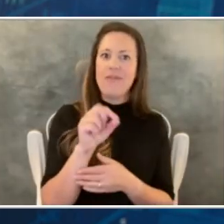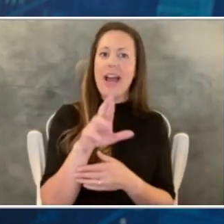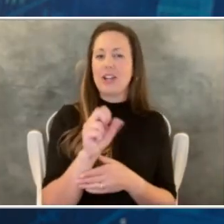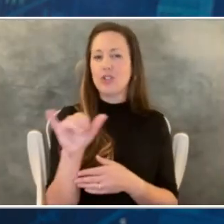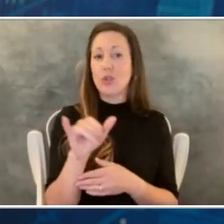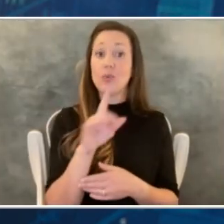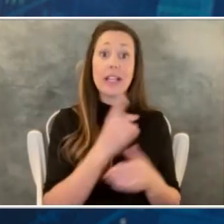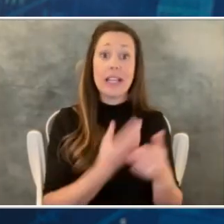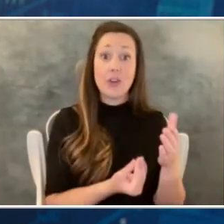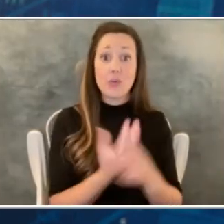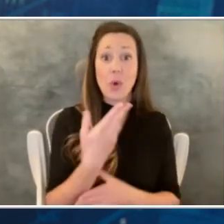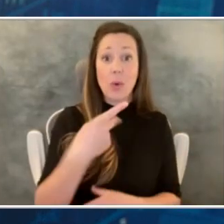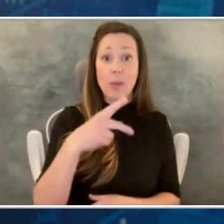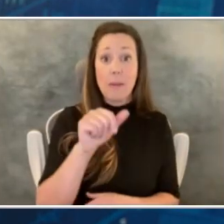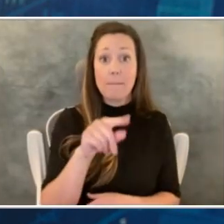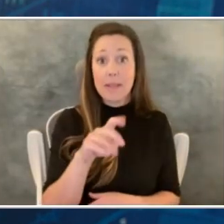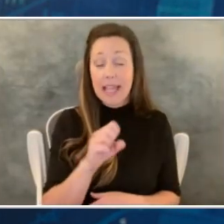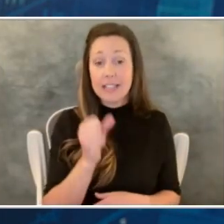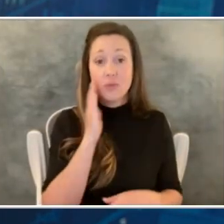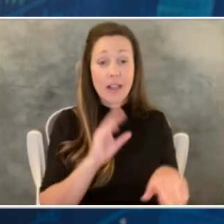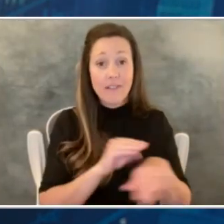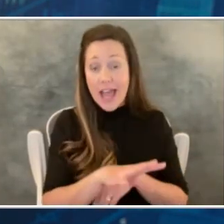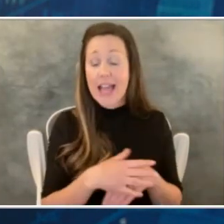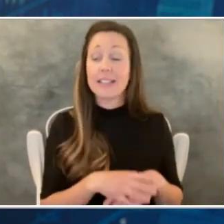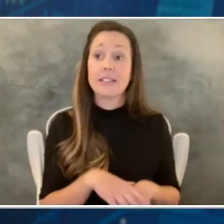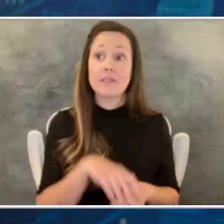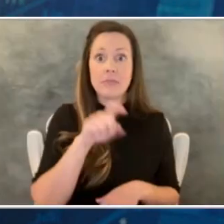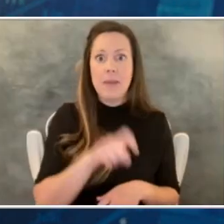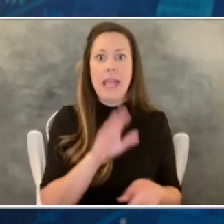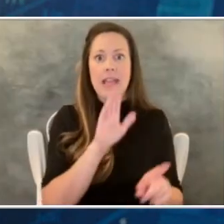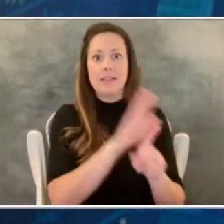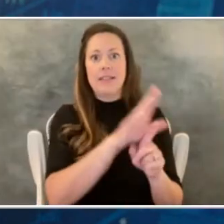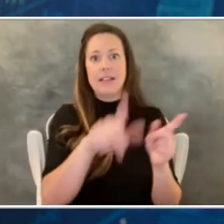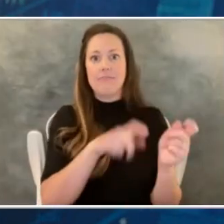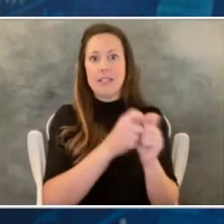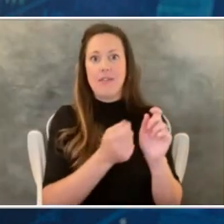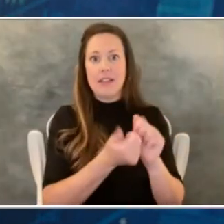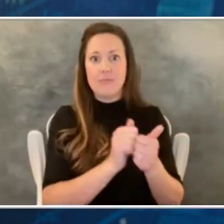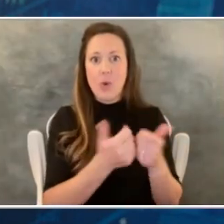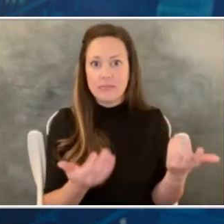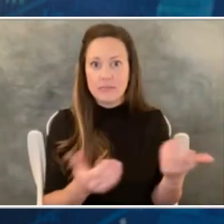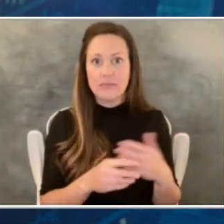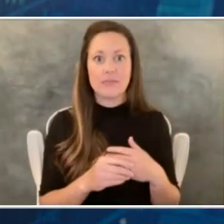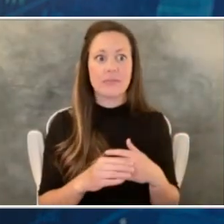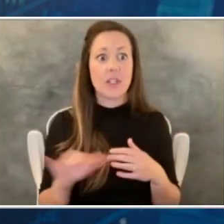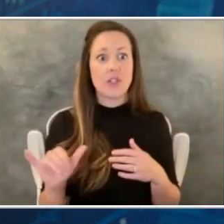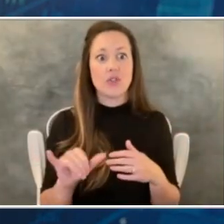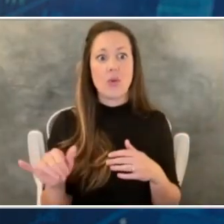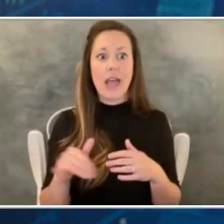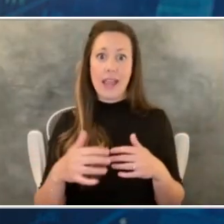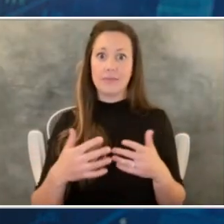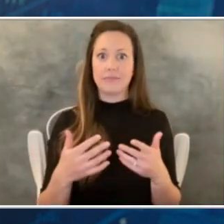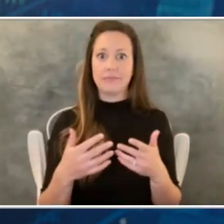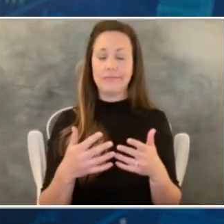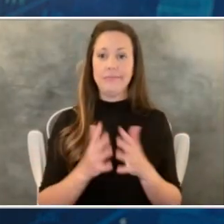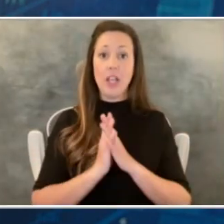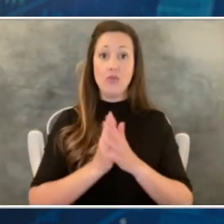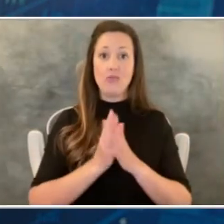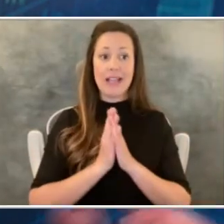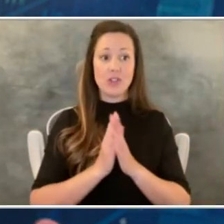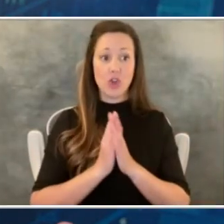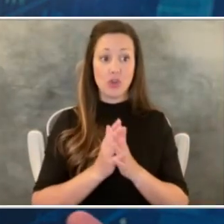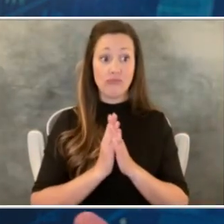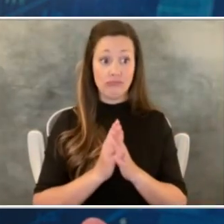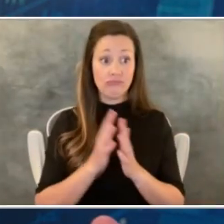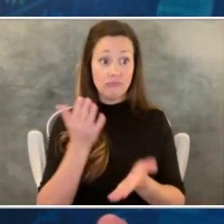we choose. Demands of the specific sport. So if it's an athlete like a wrestler, for example, that's down on the front of their knee commonly, then maybe the